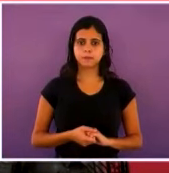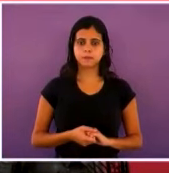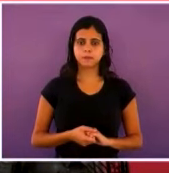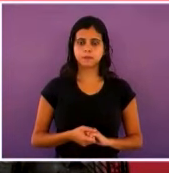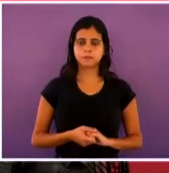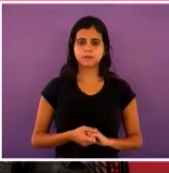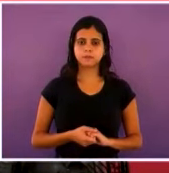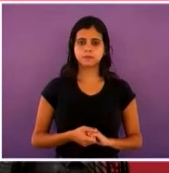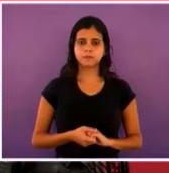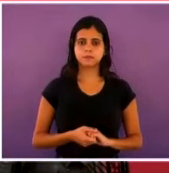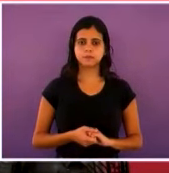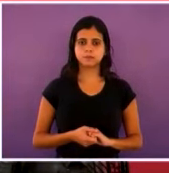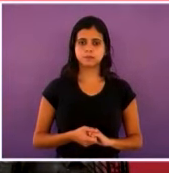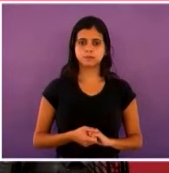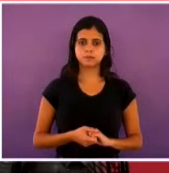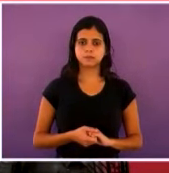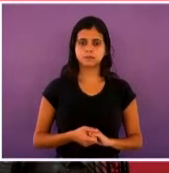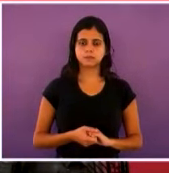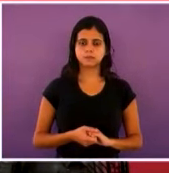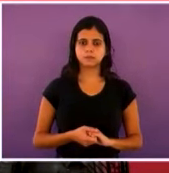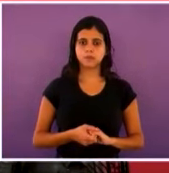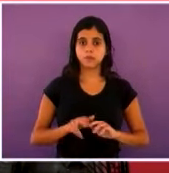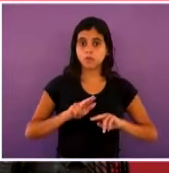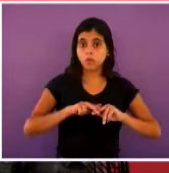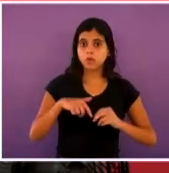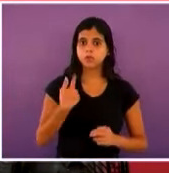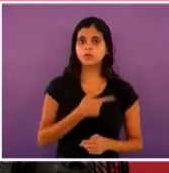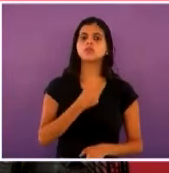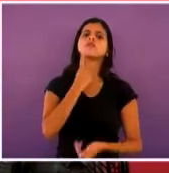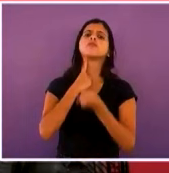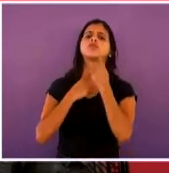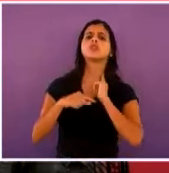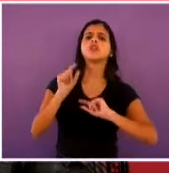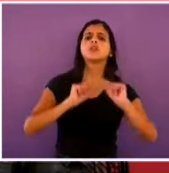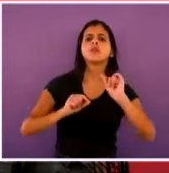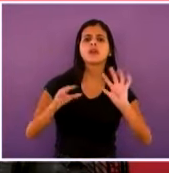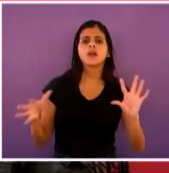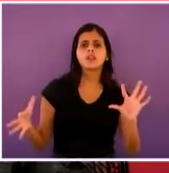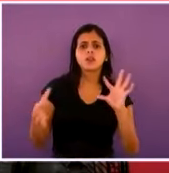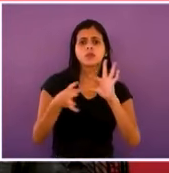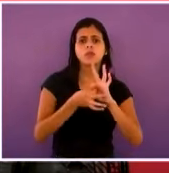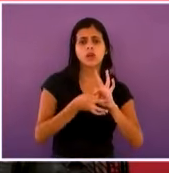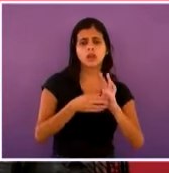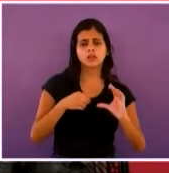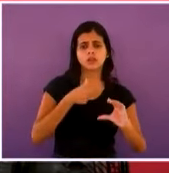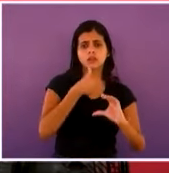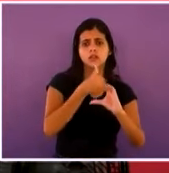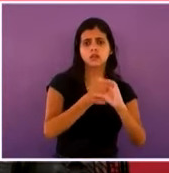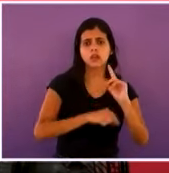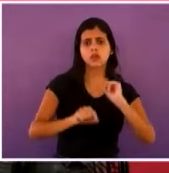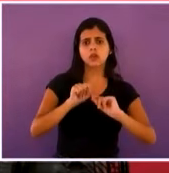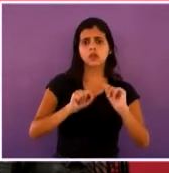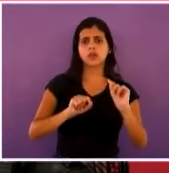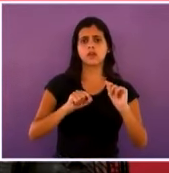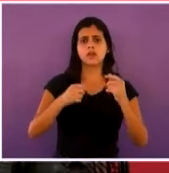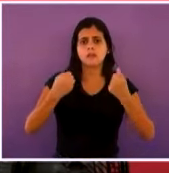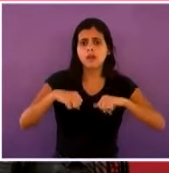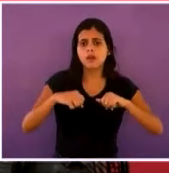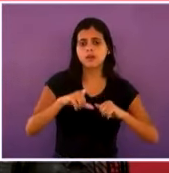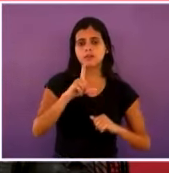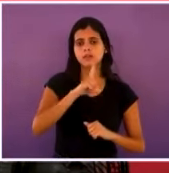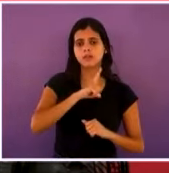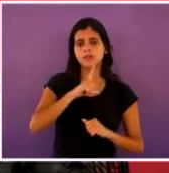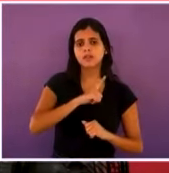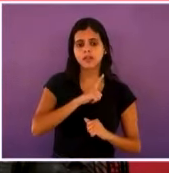led by biblical criteria. Por isso, nosso desejo pela unidade cristã deve ser nutrido e dirigido